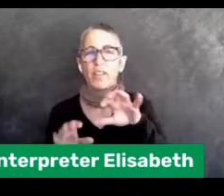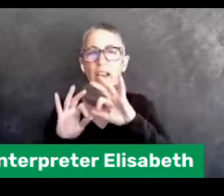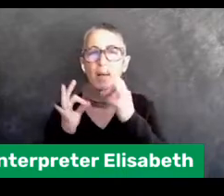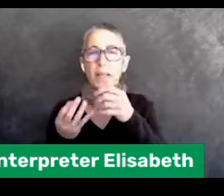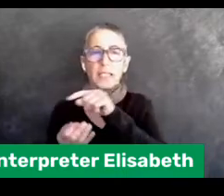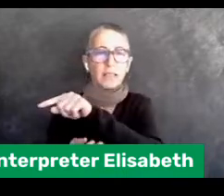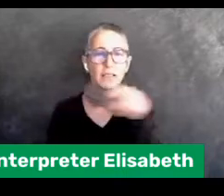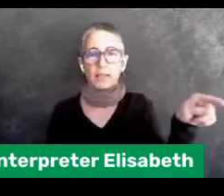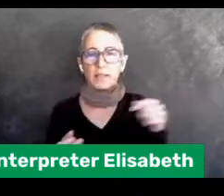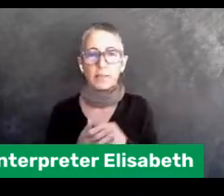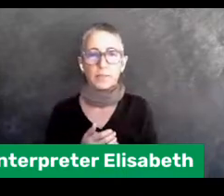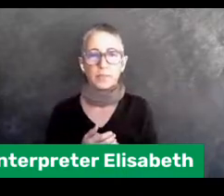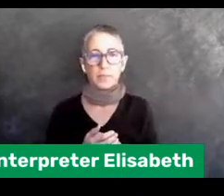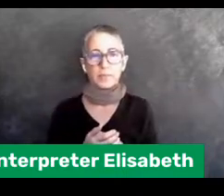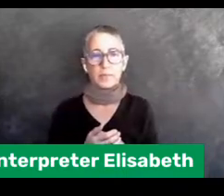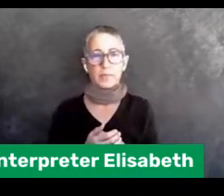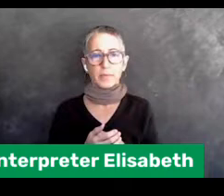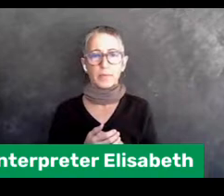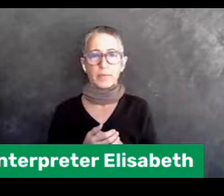need.